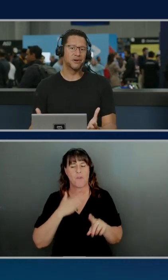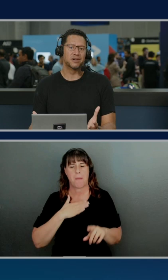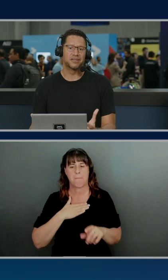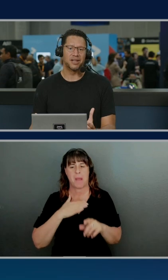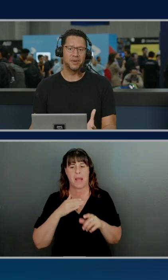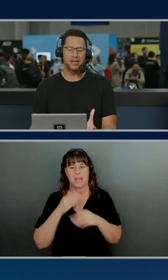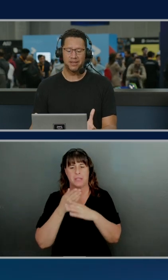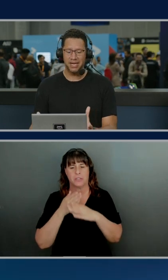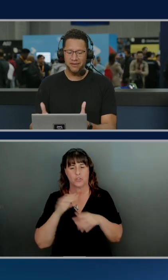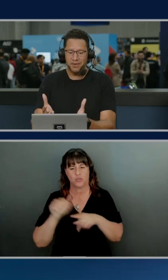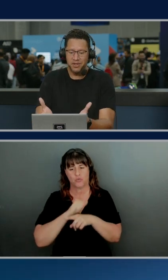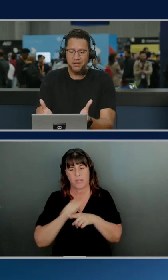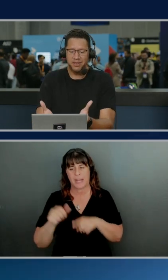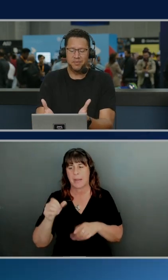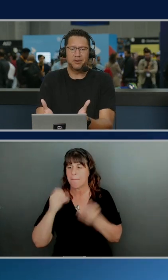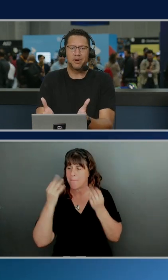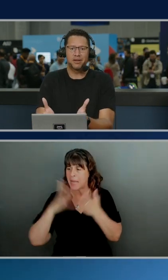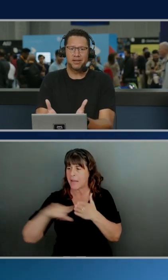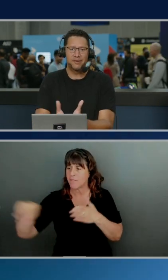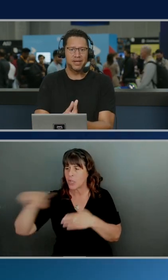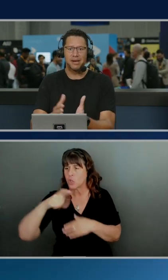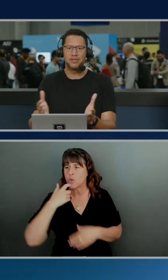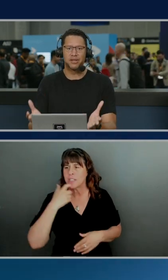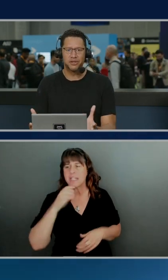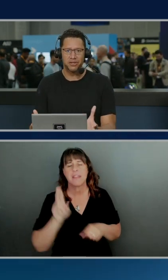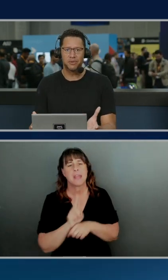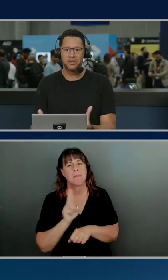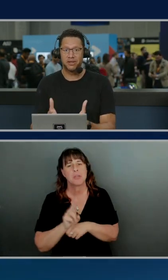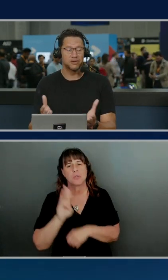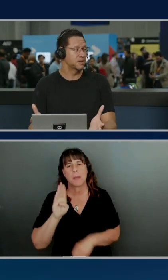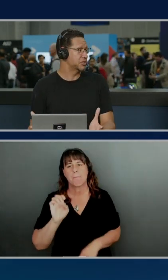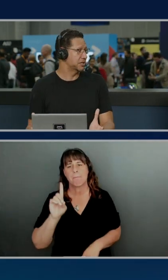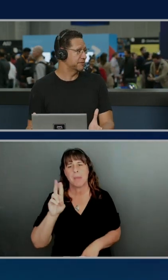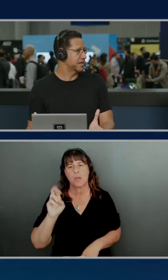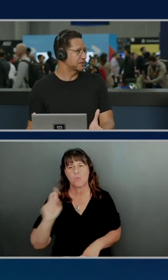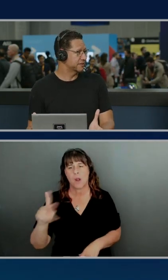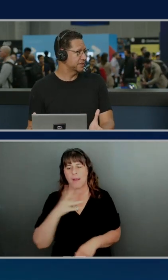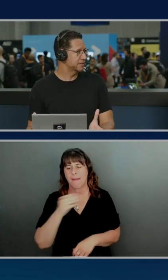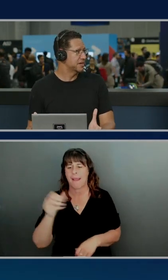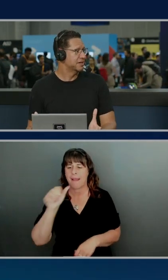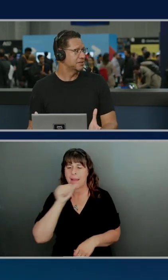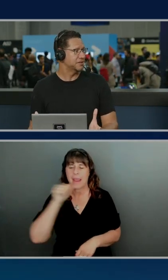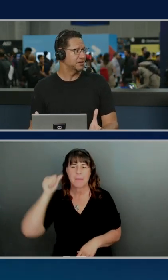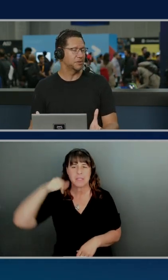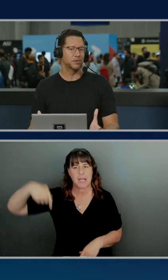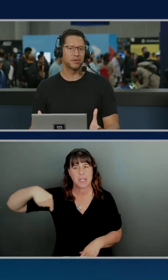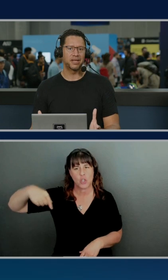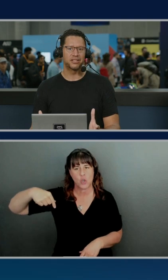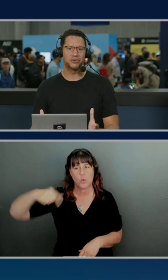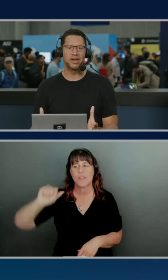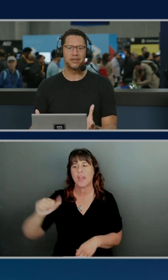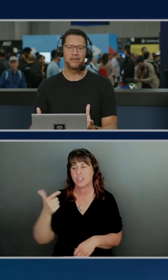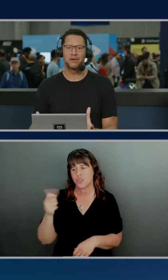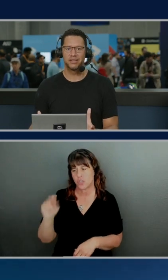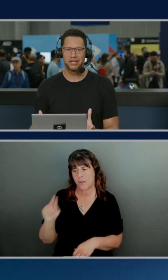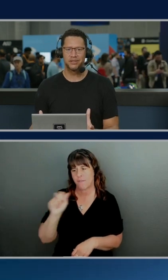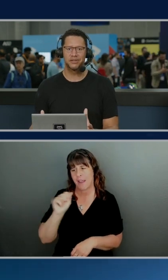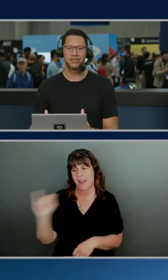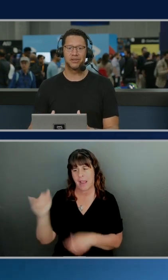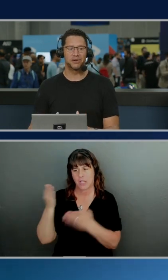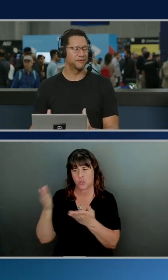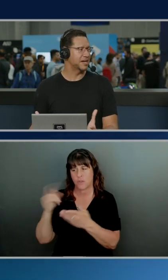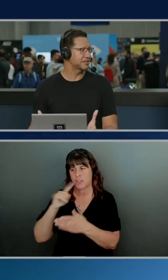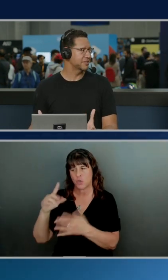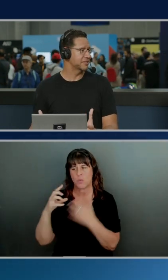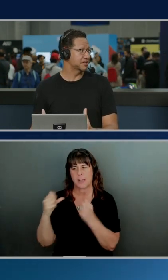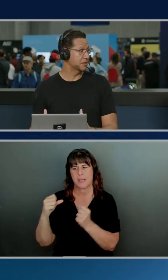of the learners tell me that they've been using Bedrock and even Amazon Q, which is also another generative AI service, to strengthen their skills,